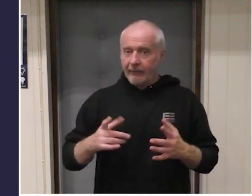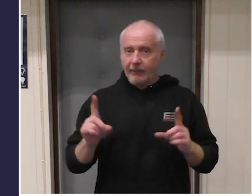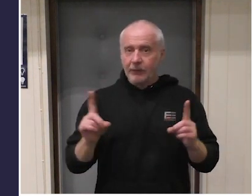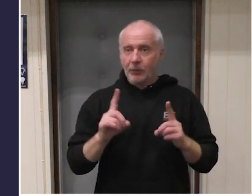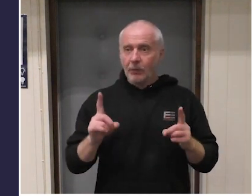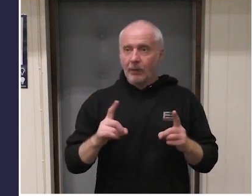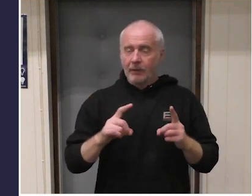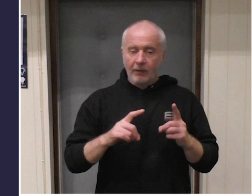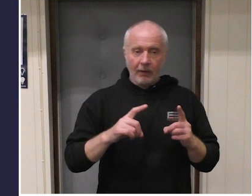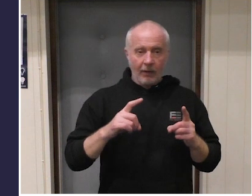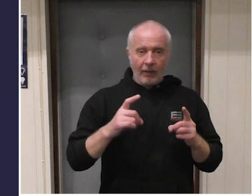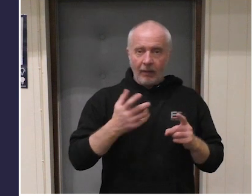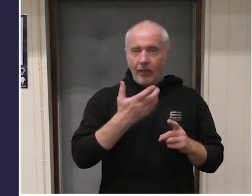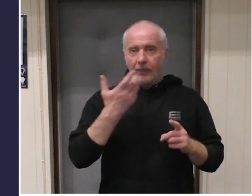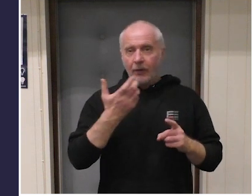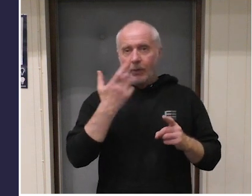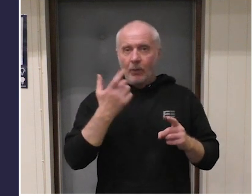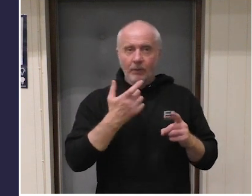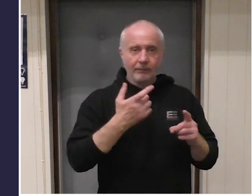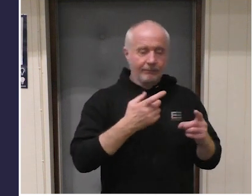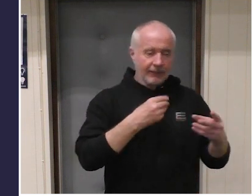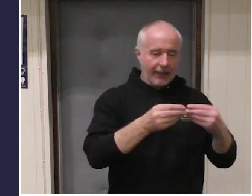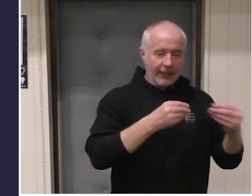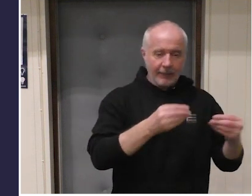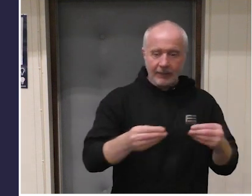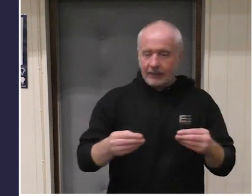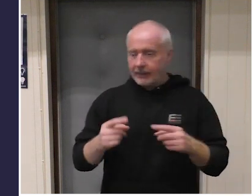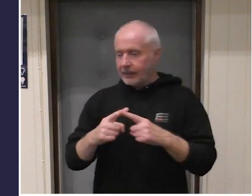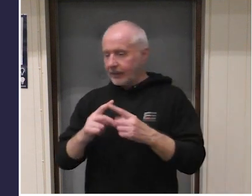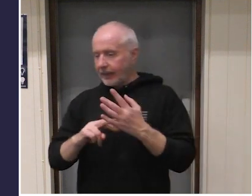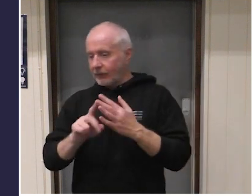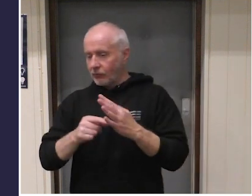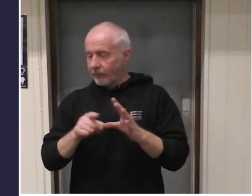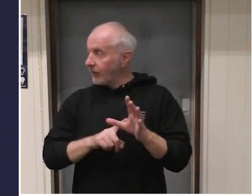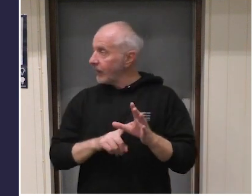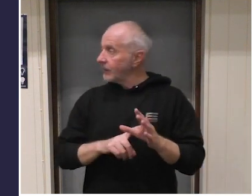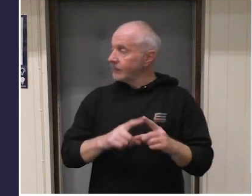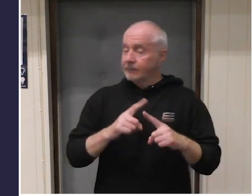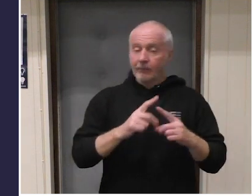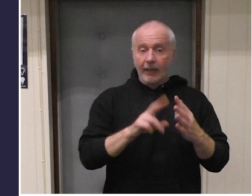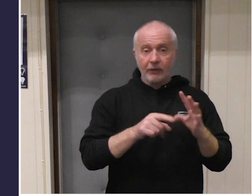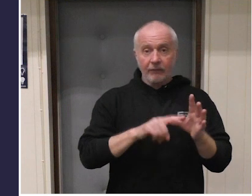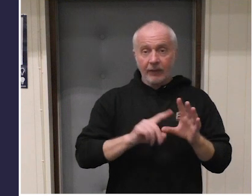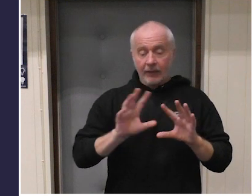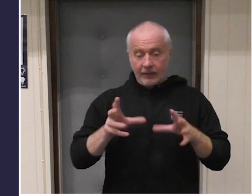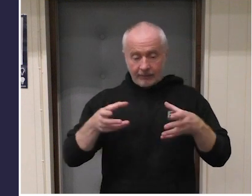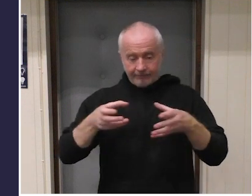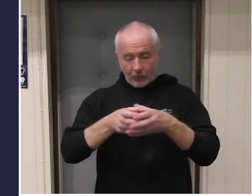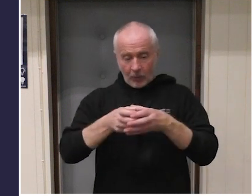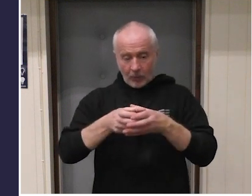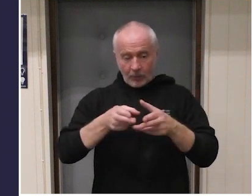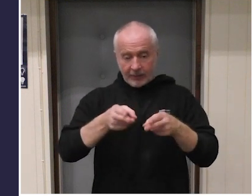thermodynamics and entropy. So second law of thermodynamics says the entropy of a closed system must